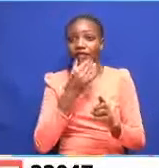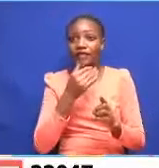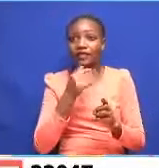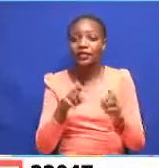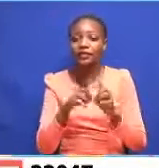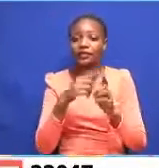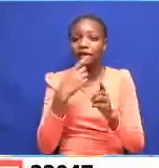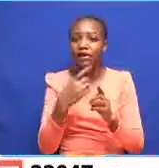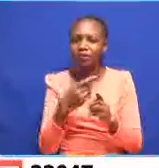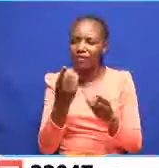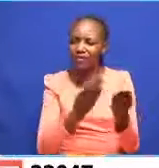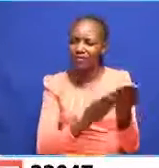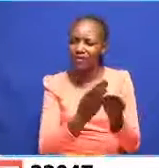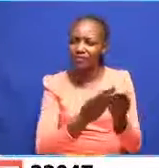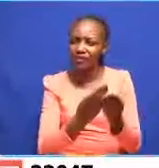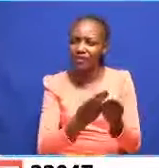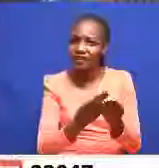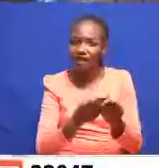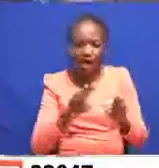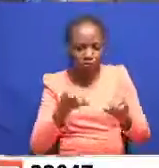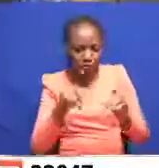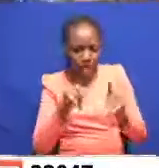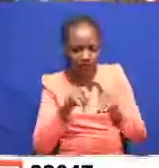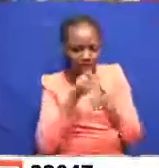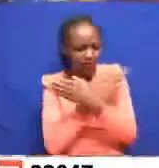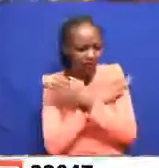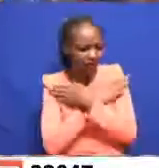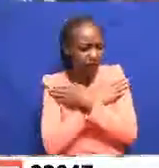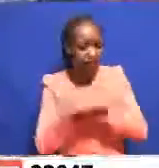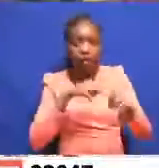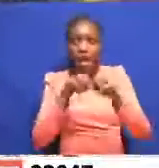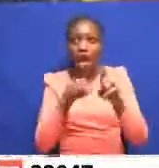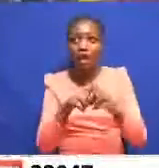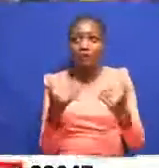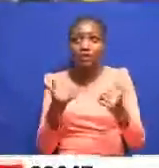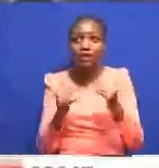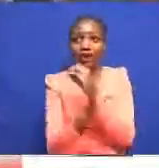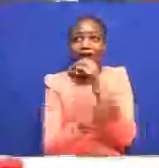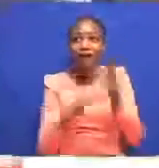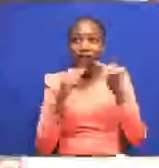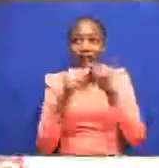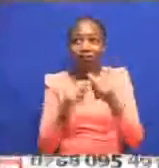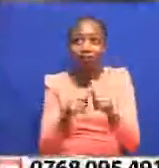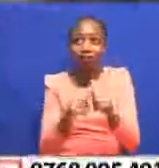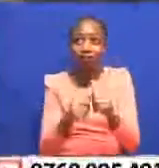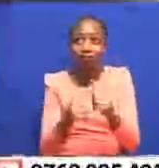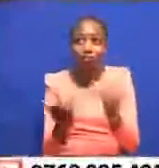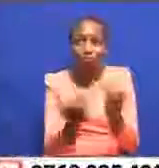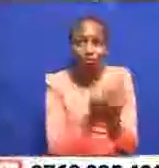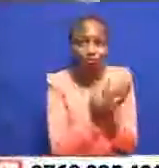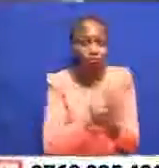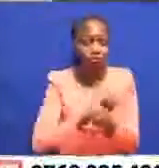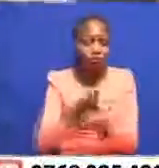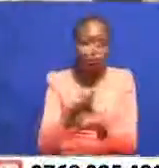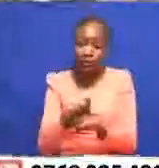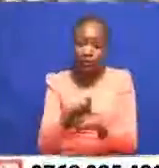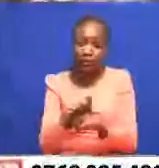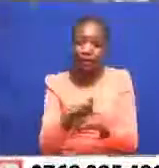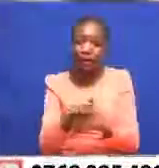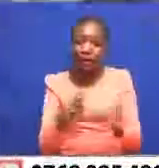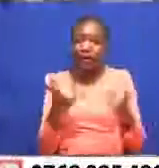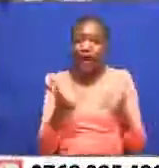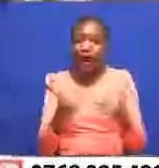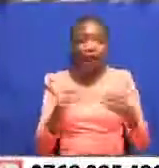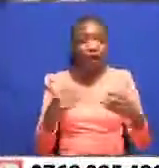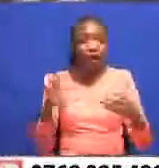ensure that these services are actually friendly. Na huku nchi kizidi kupambana na athari za janga la COVID-19, kazi sasa ni